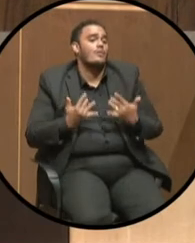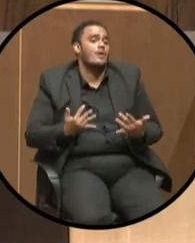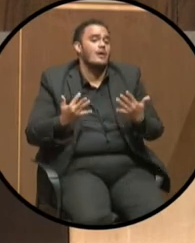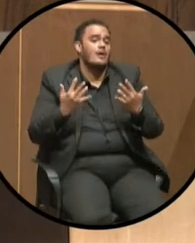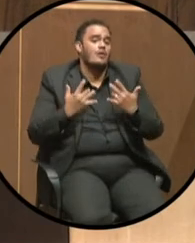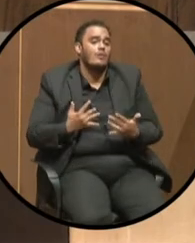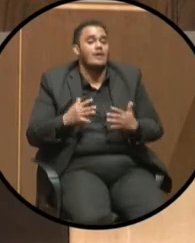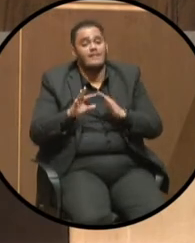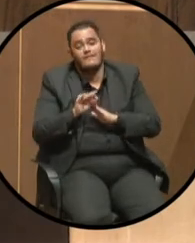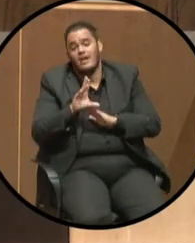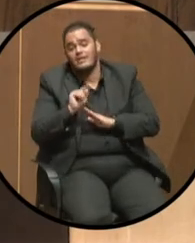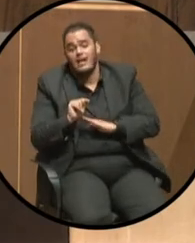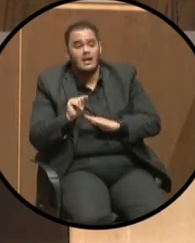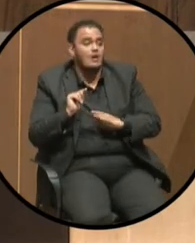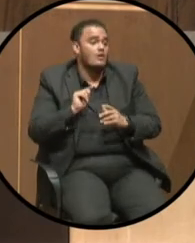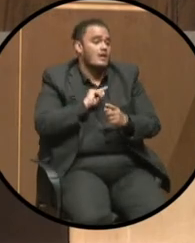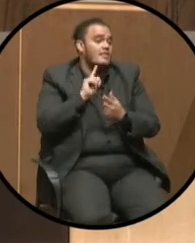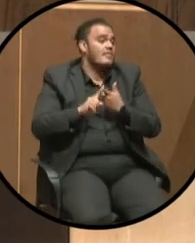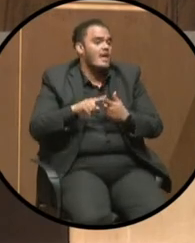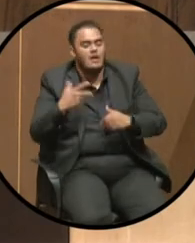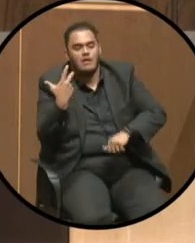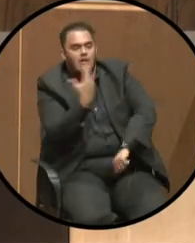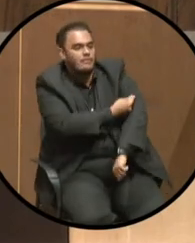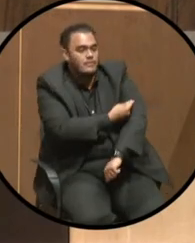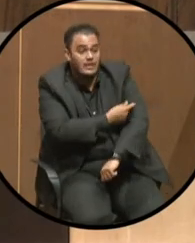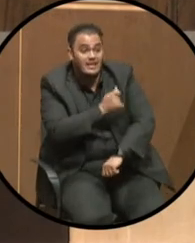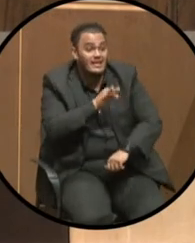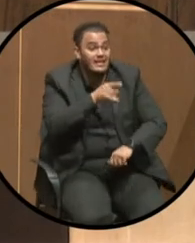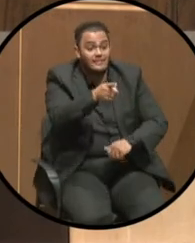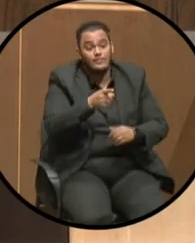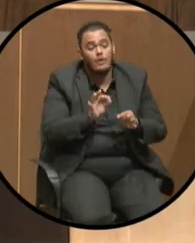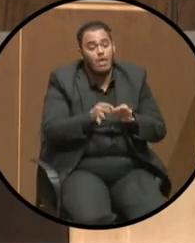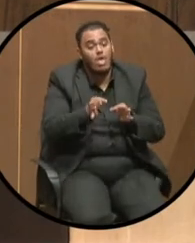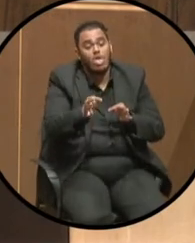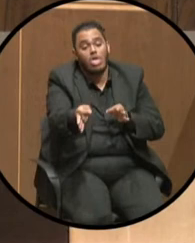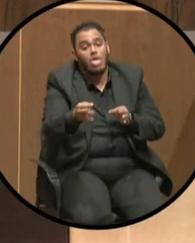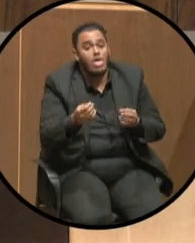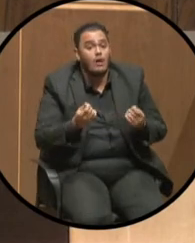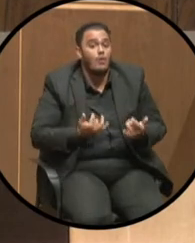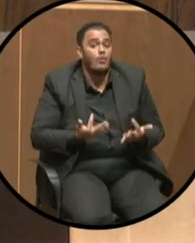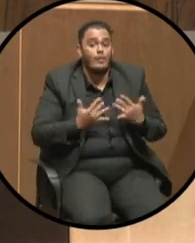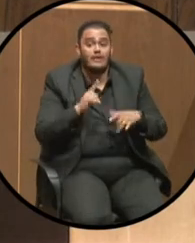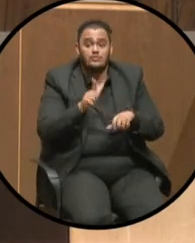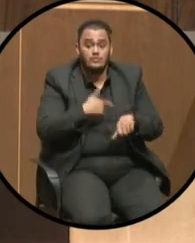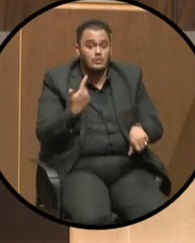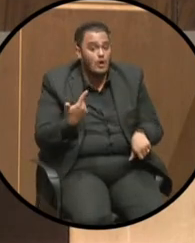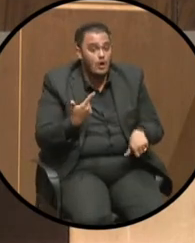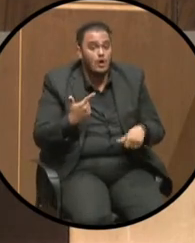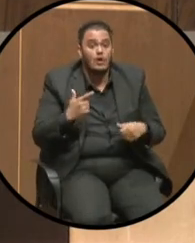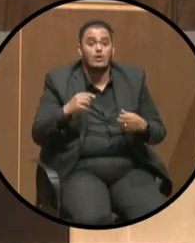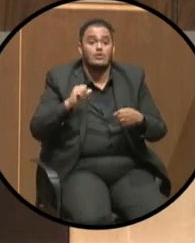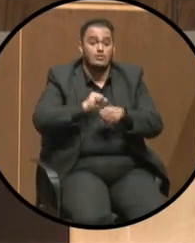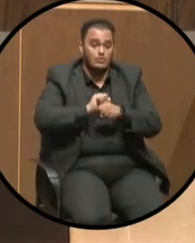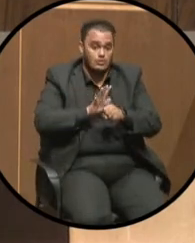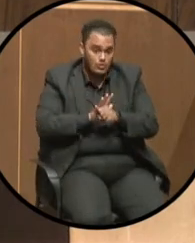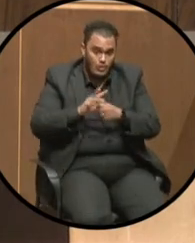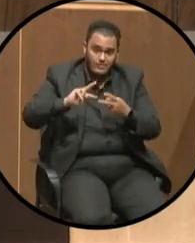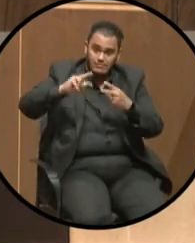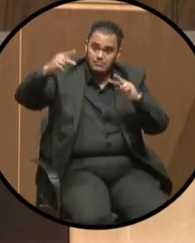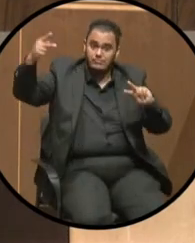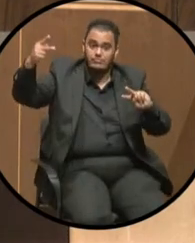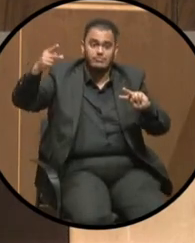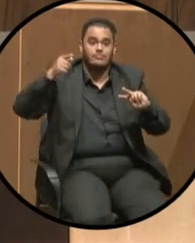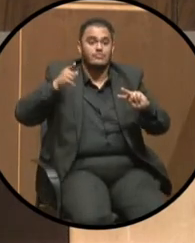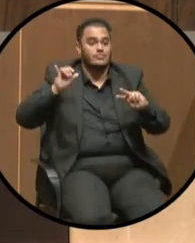shot. But if you hesitate too long, another variant will mutate in folks who are unvaccinated and only prolong this